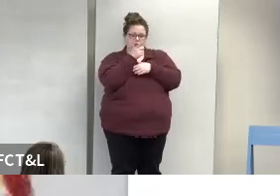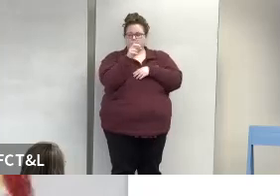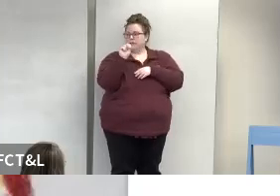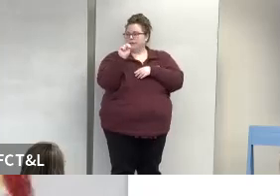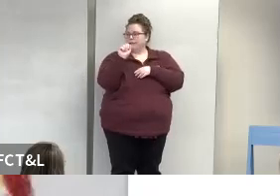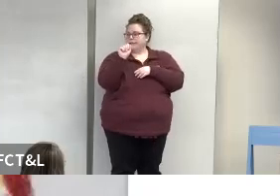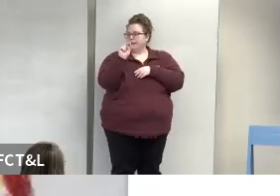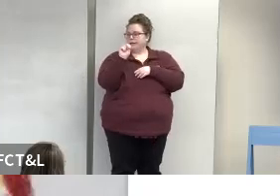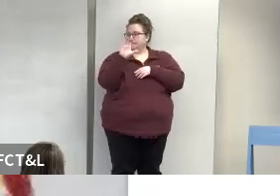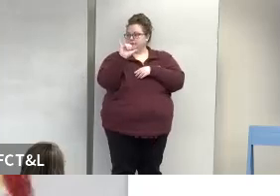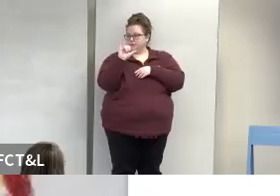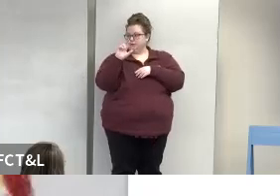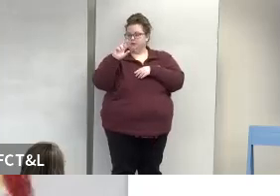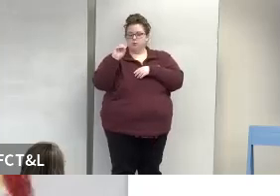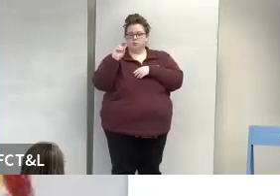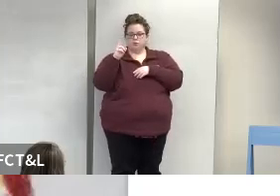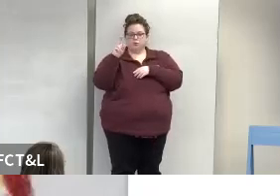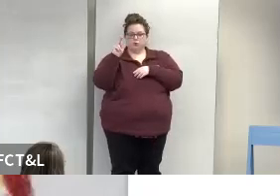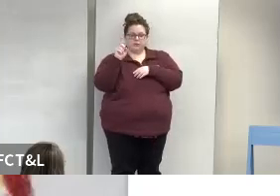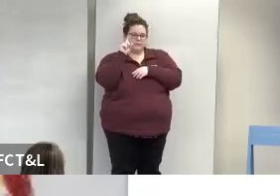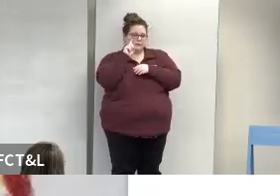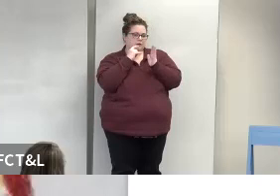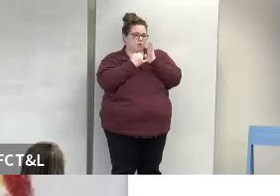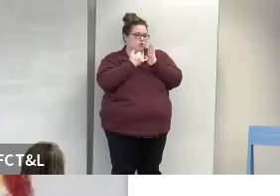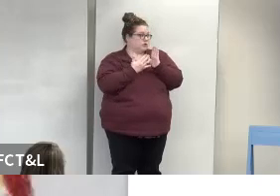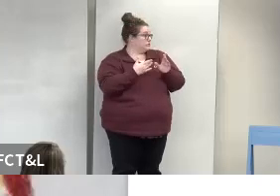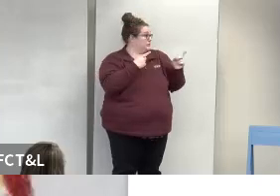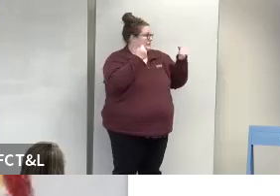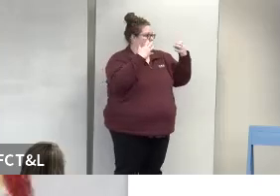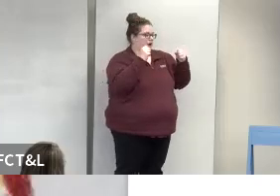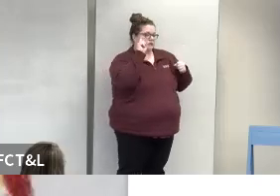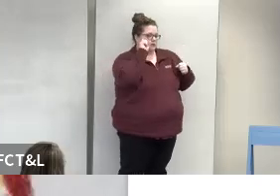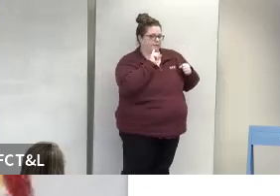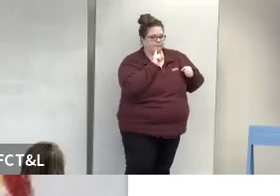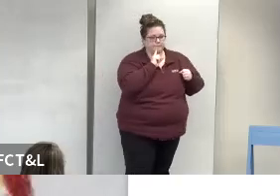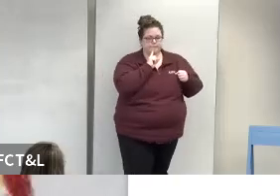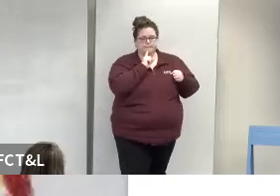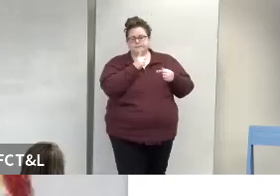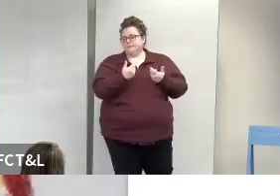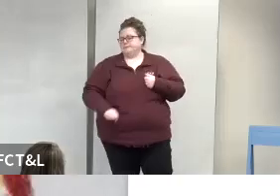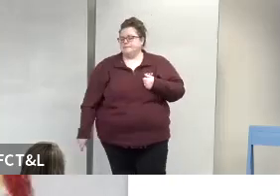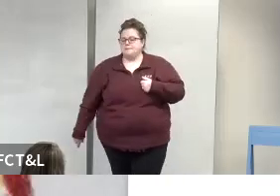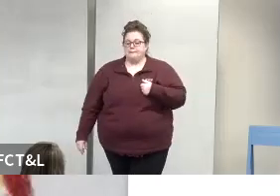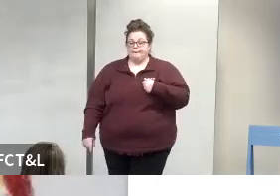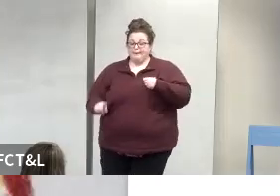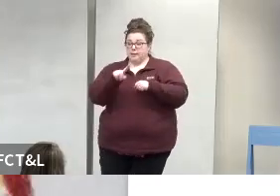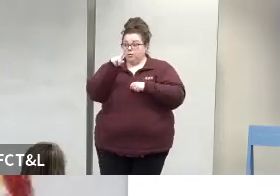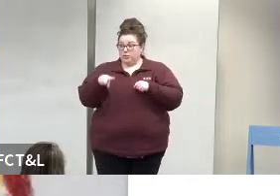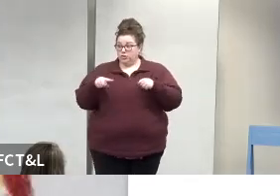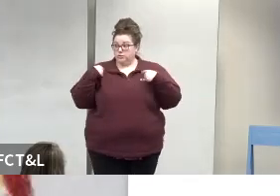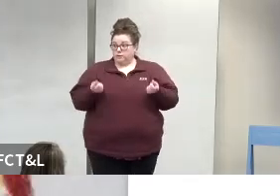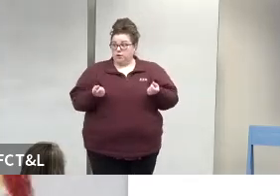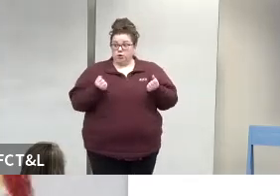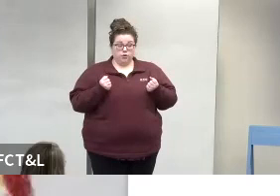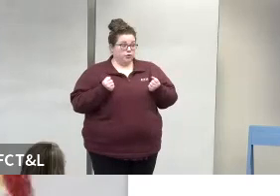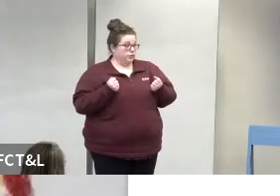So I love deaf art, so I wanted to share this piece with you guys. It's done by an artist by the name of Nancy Rourke, and she's